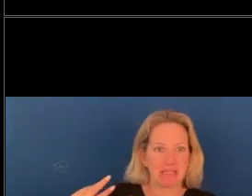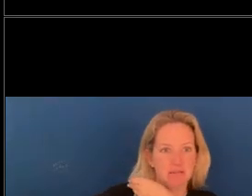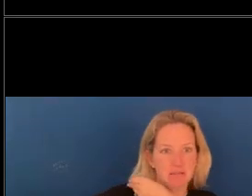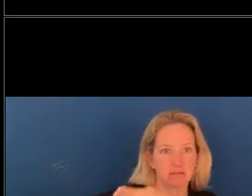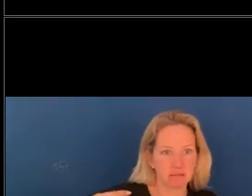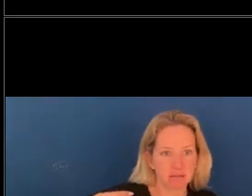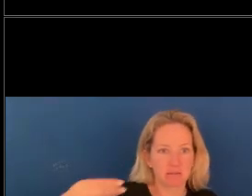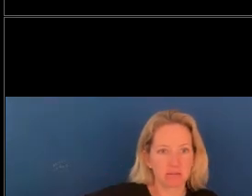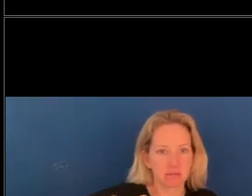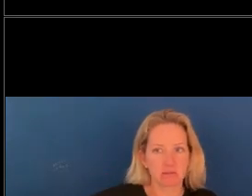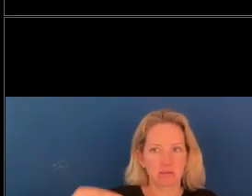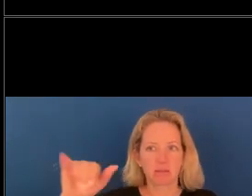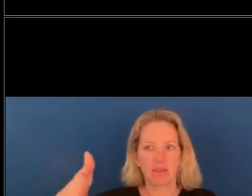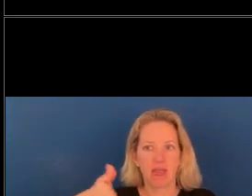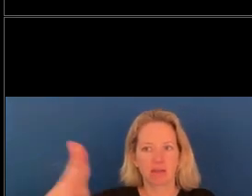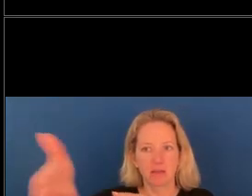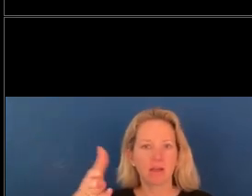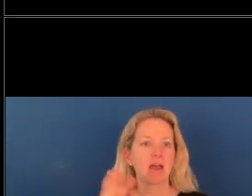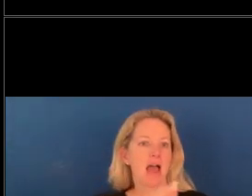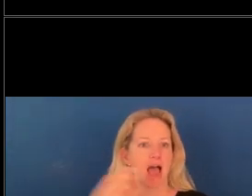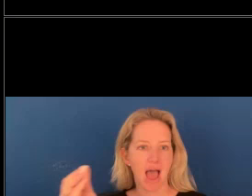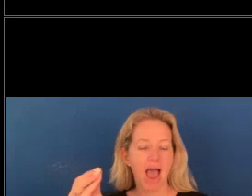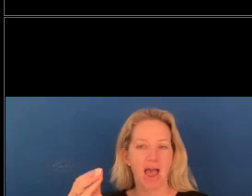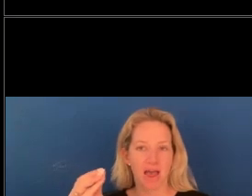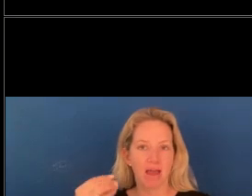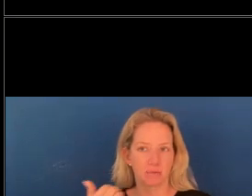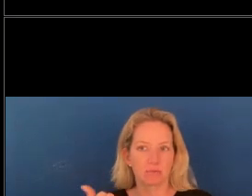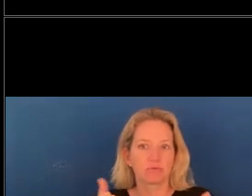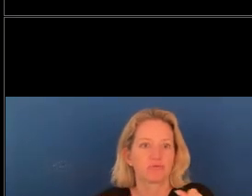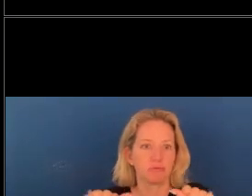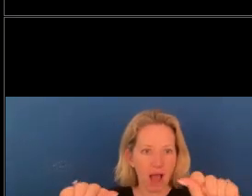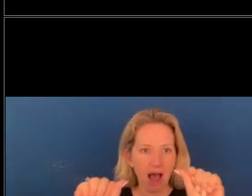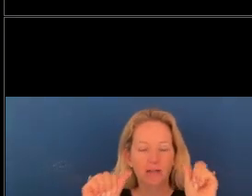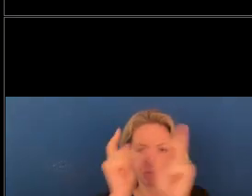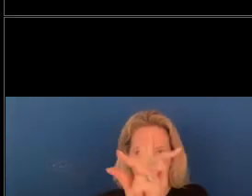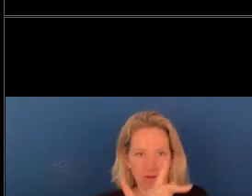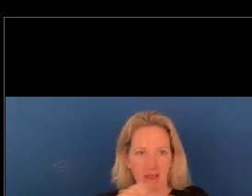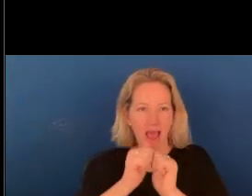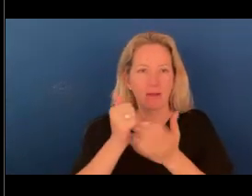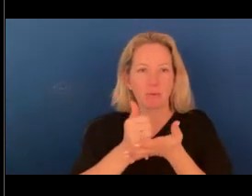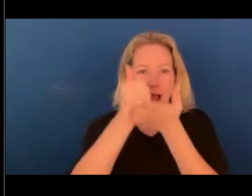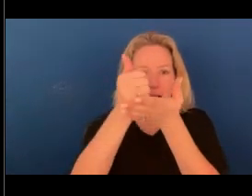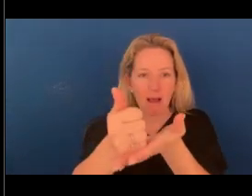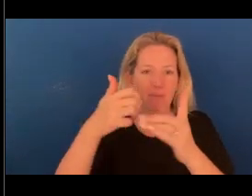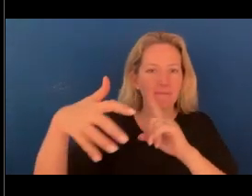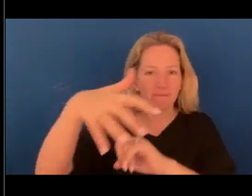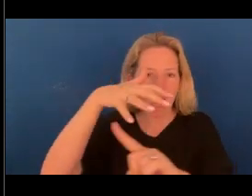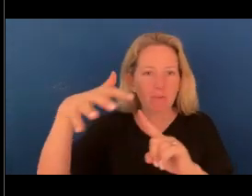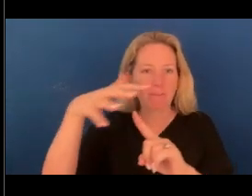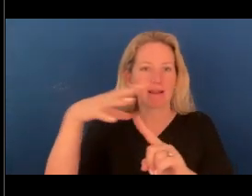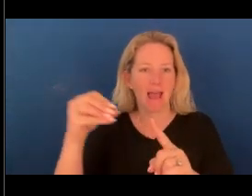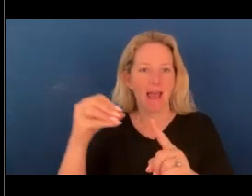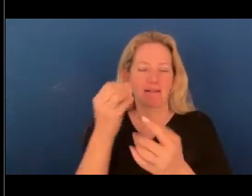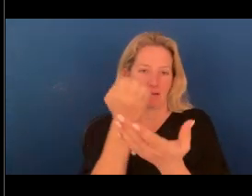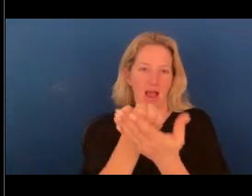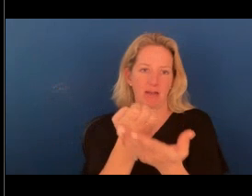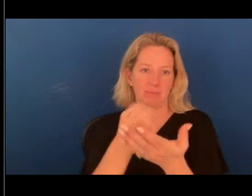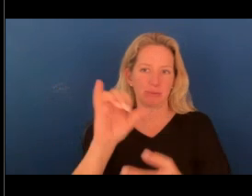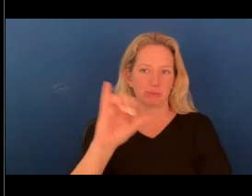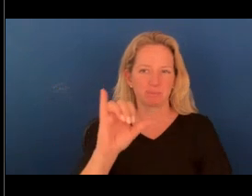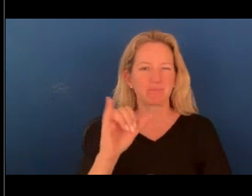has, and do that in a way that helps the environment, that helps the economy. Just one very